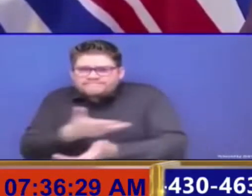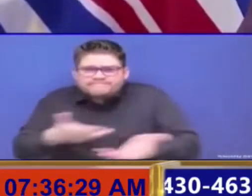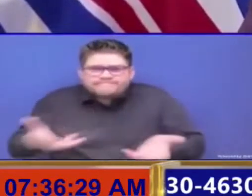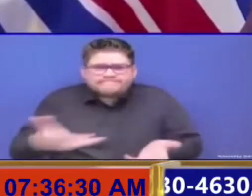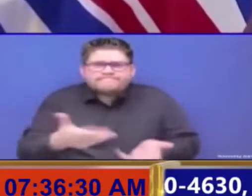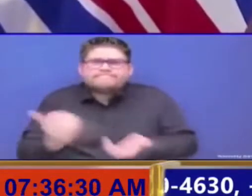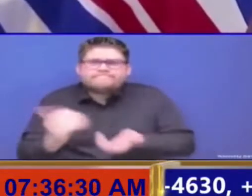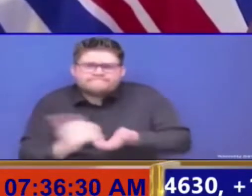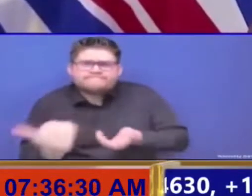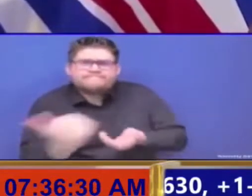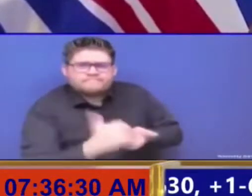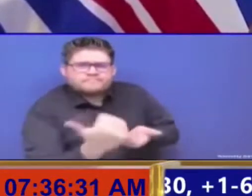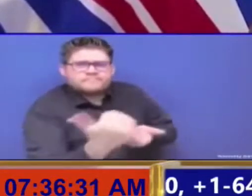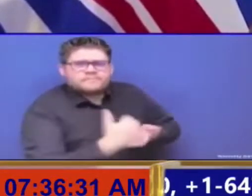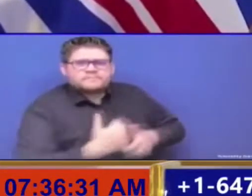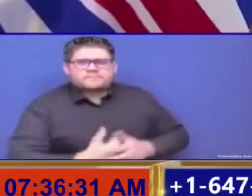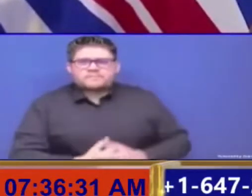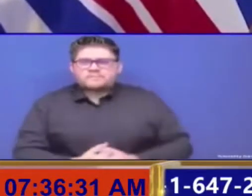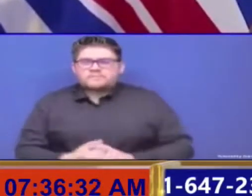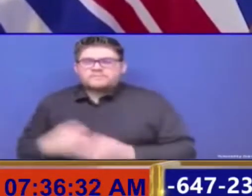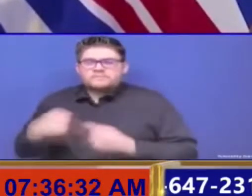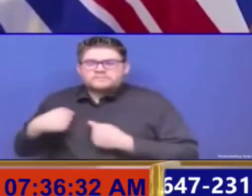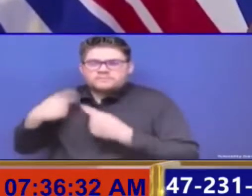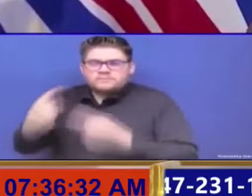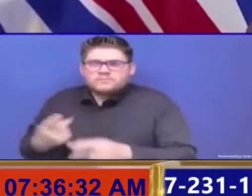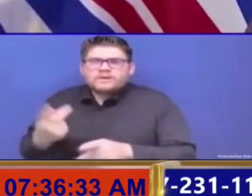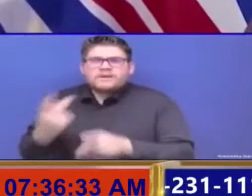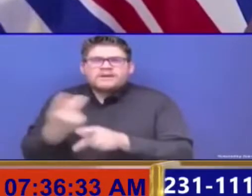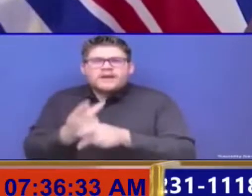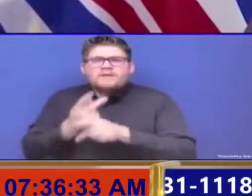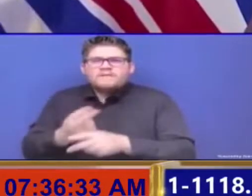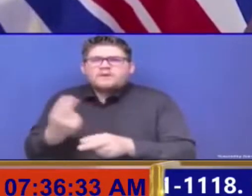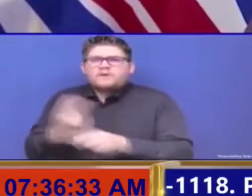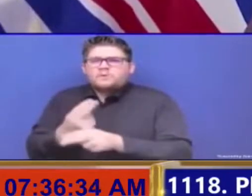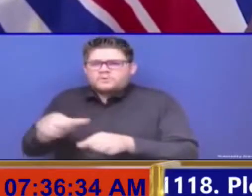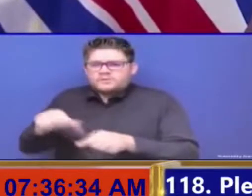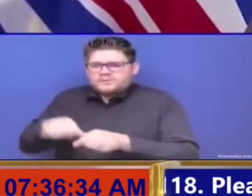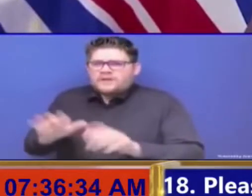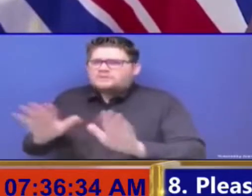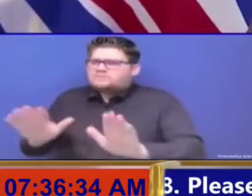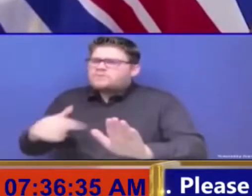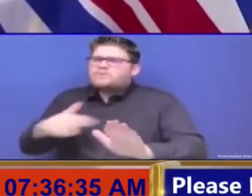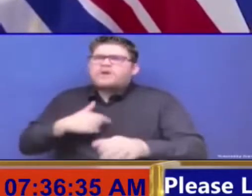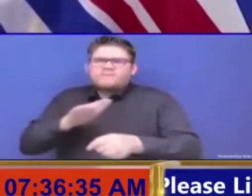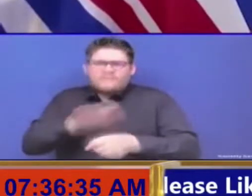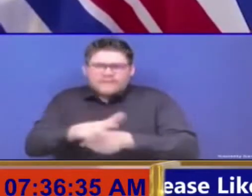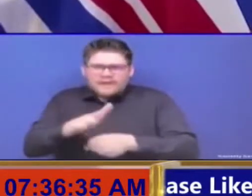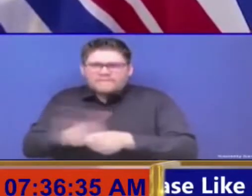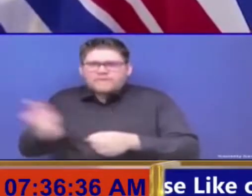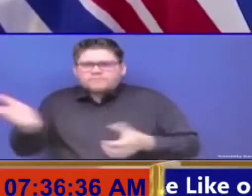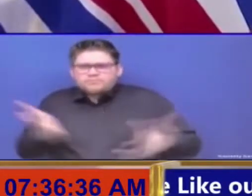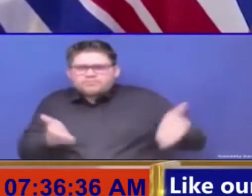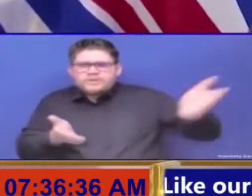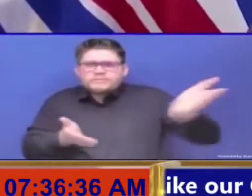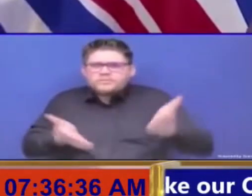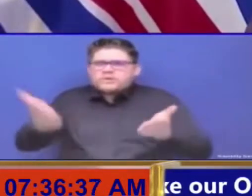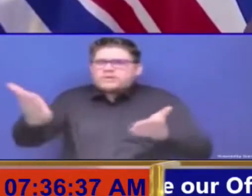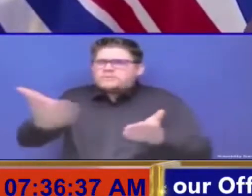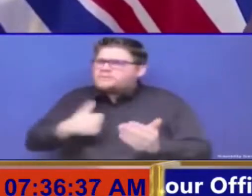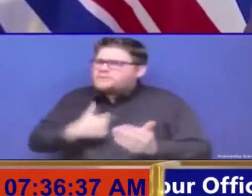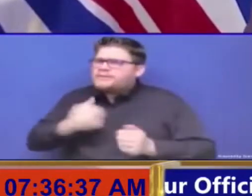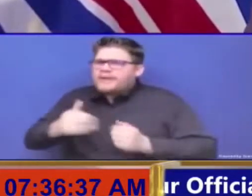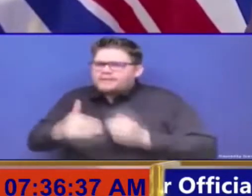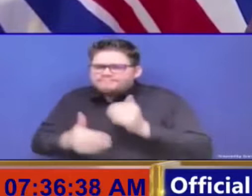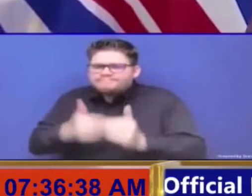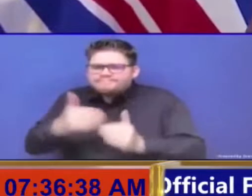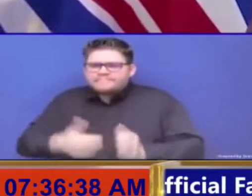maintain a steady fuel supply to the region. Retailers acted quickly to manage the fuel restriction order. In